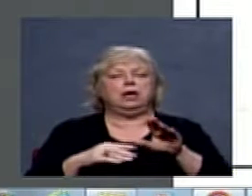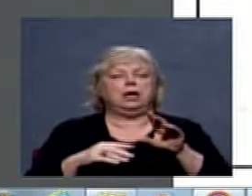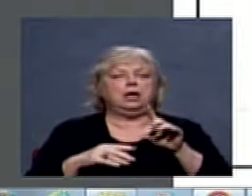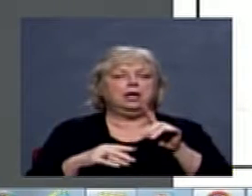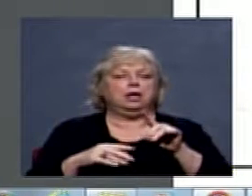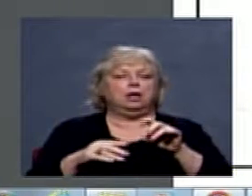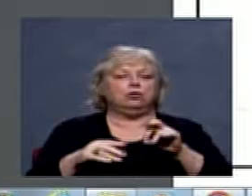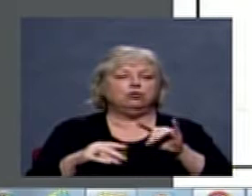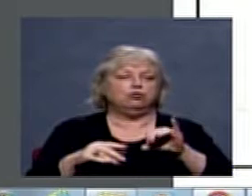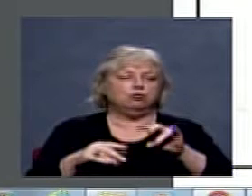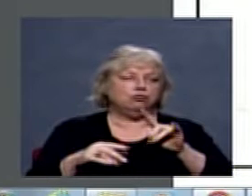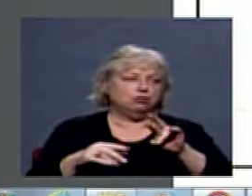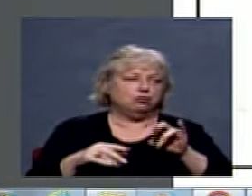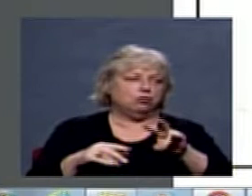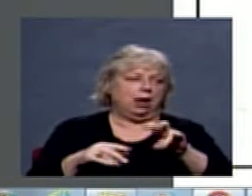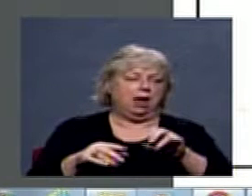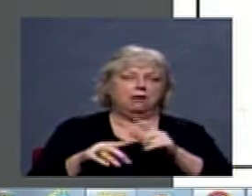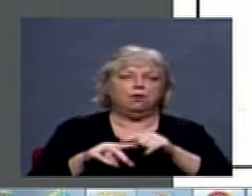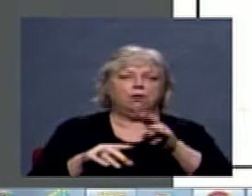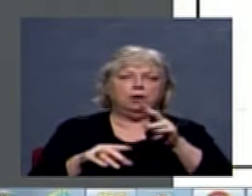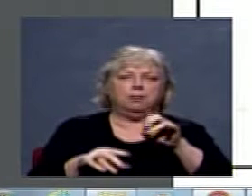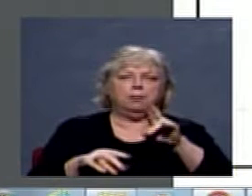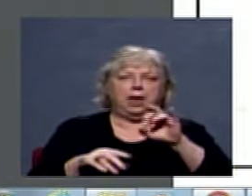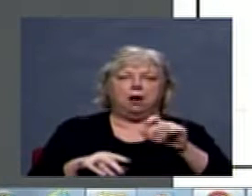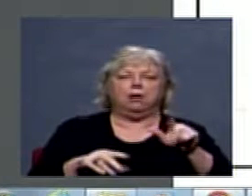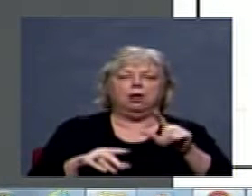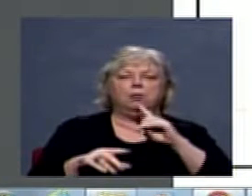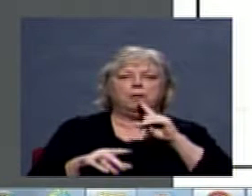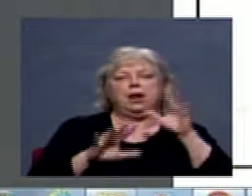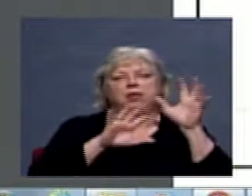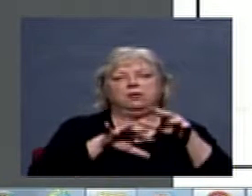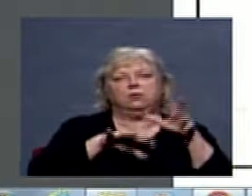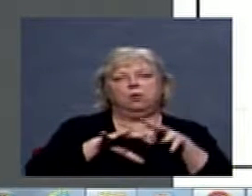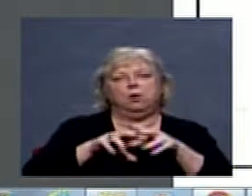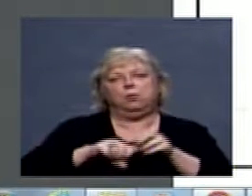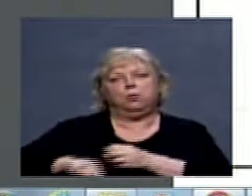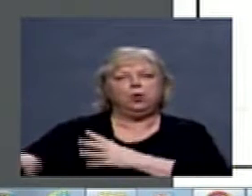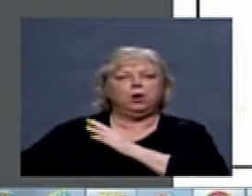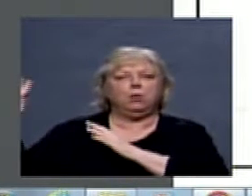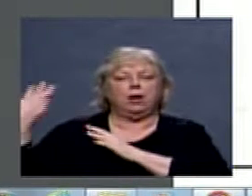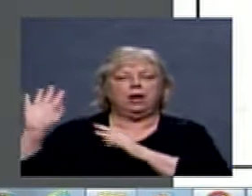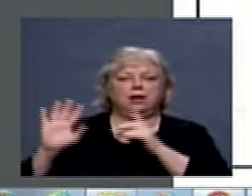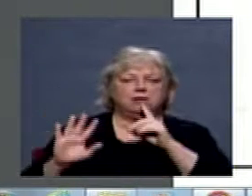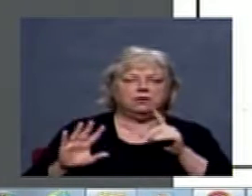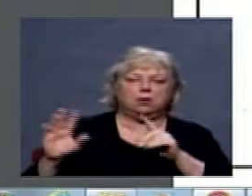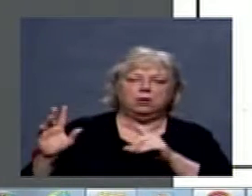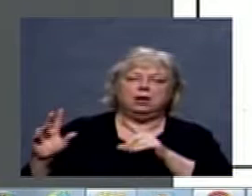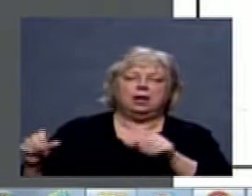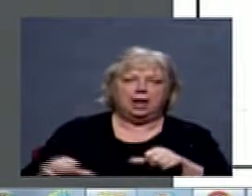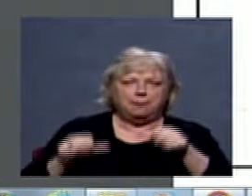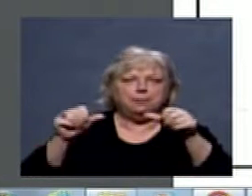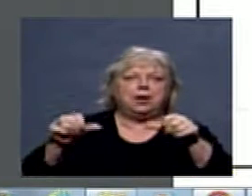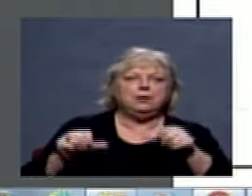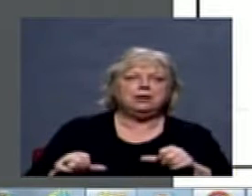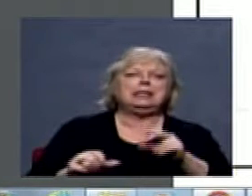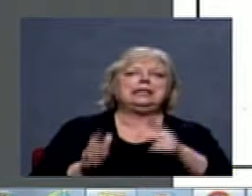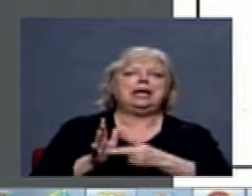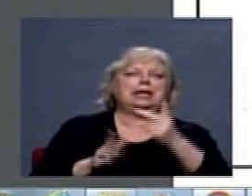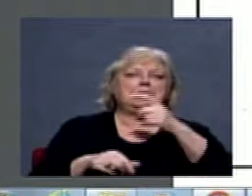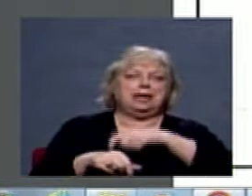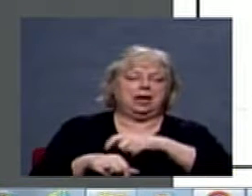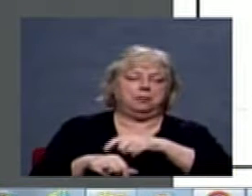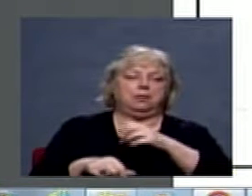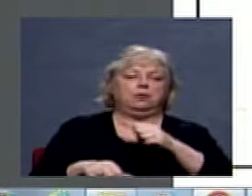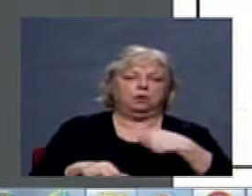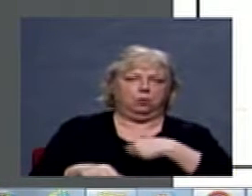It got blown off by the storm. I went and got another sign and put a second sign up. So there's been a sign posted for at